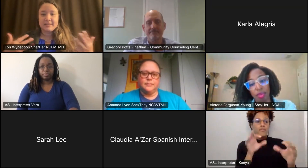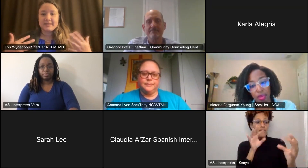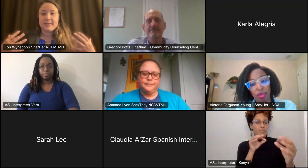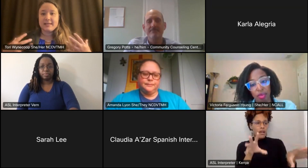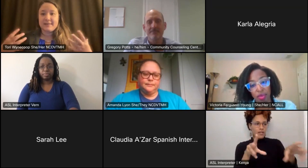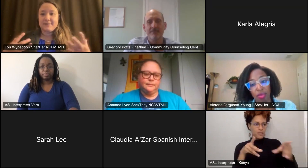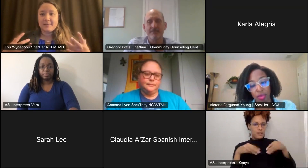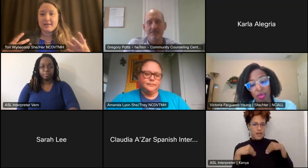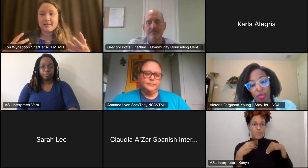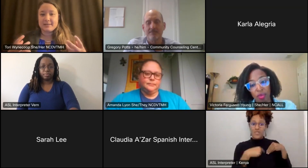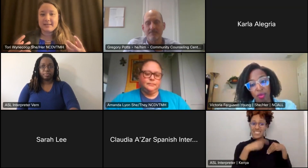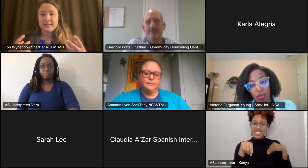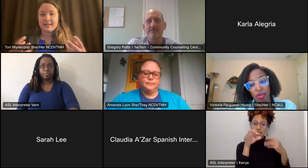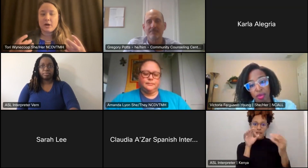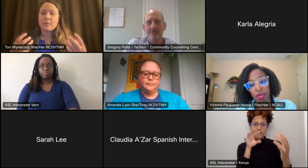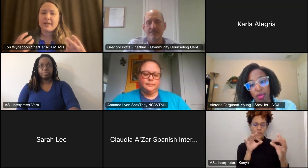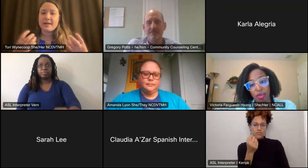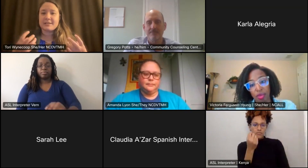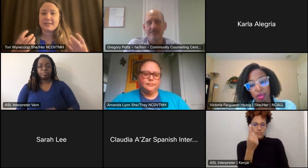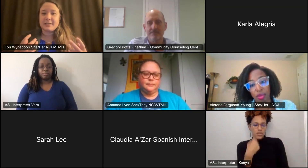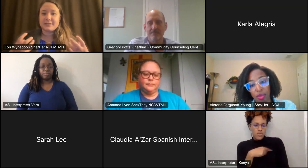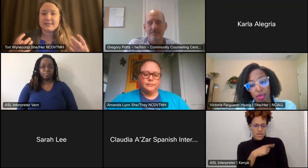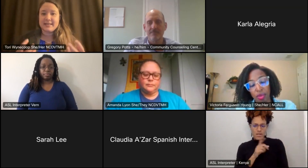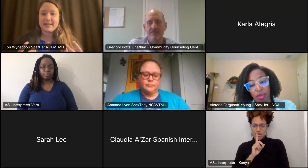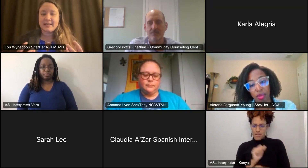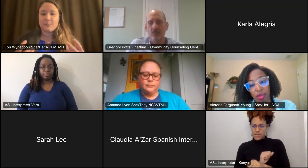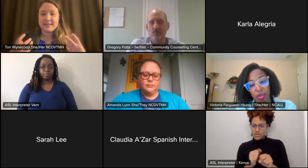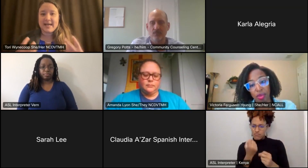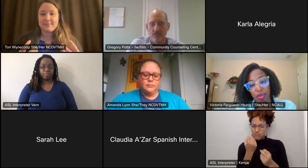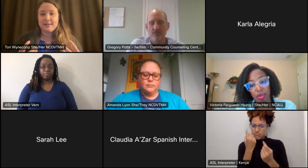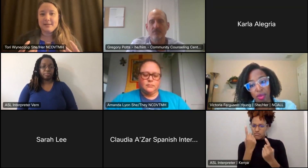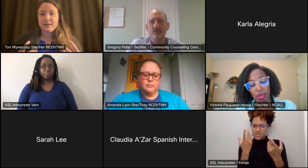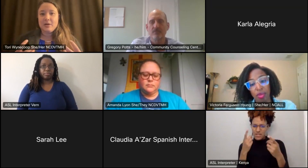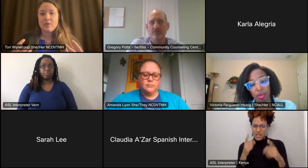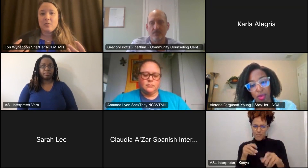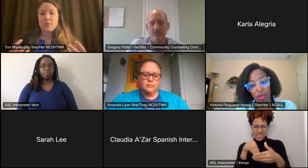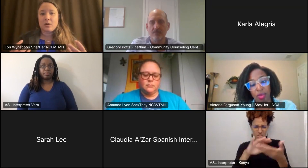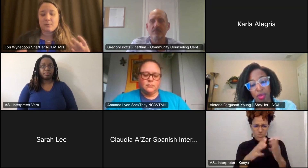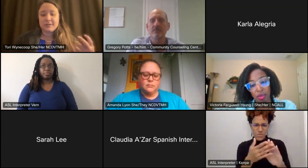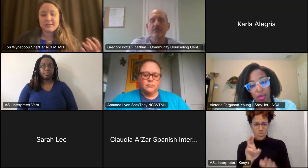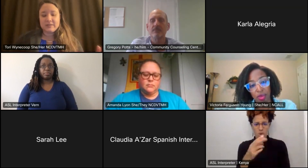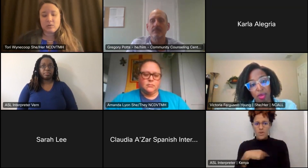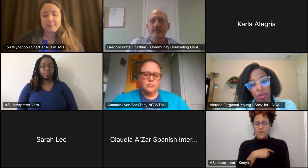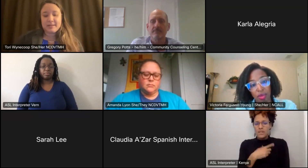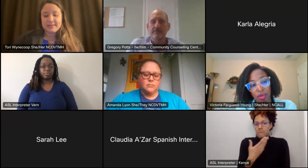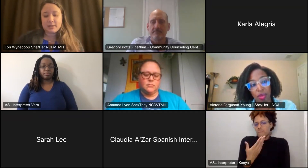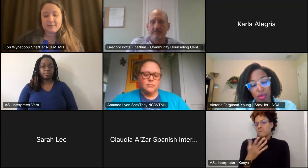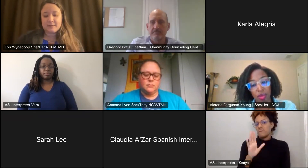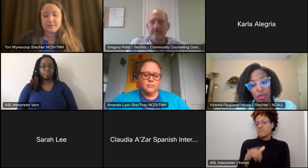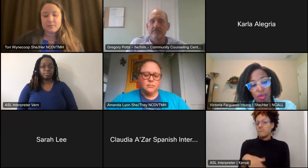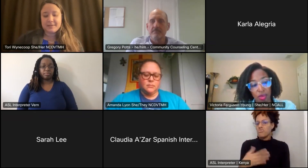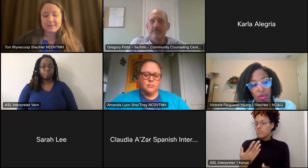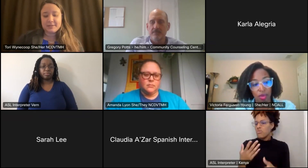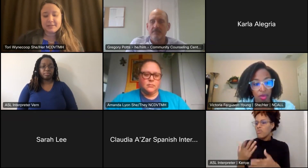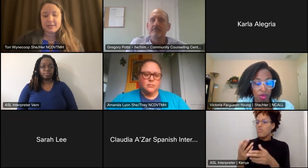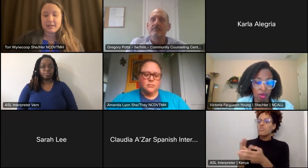we need that feedback to understand like are we actually understanding what's happening or are we just going based off of